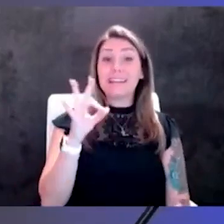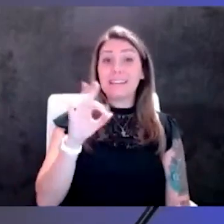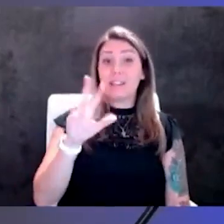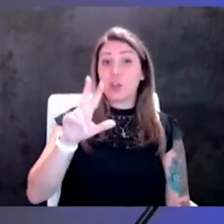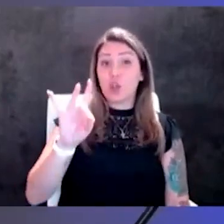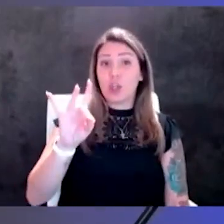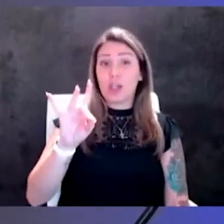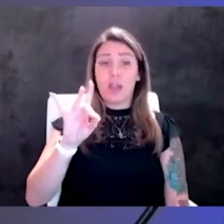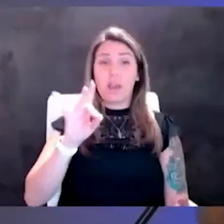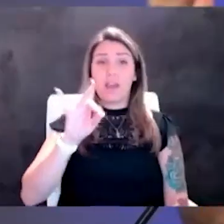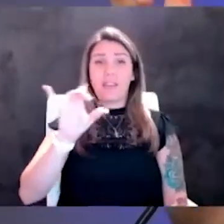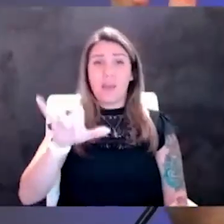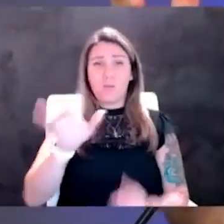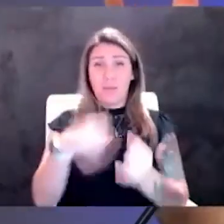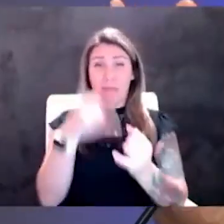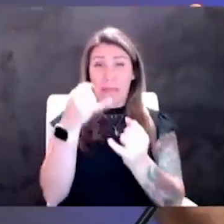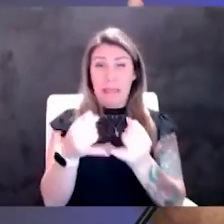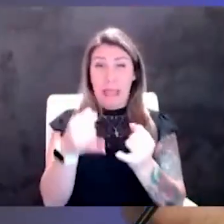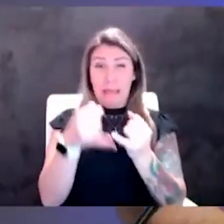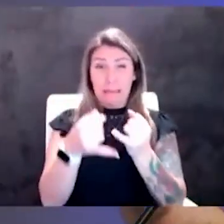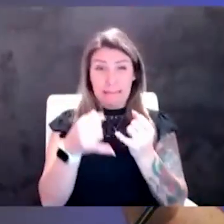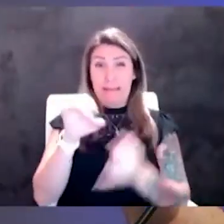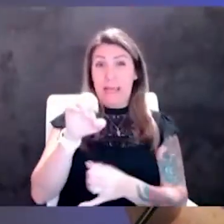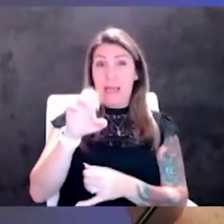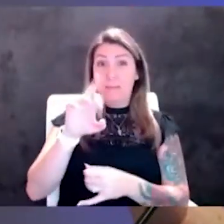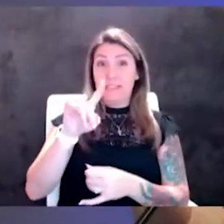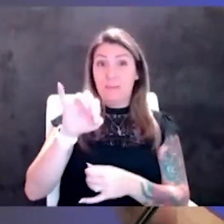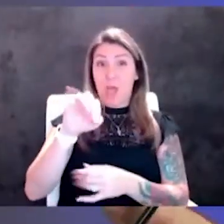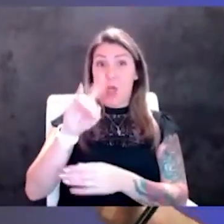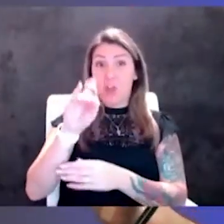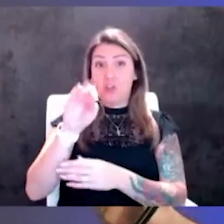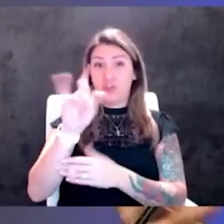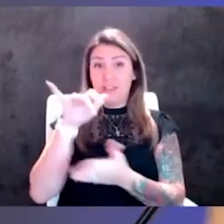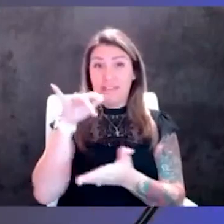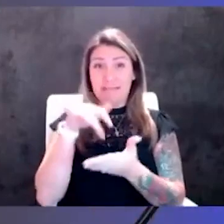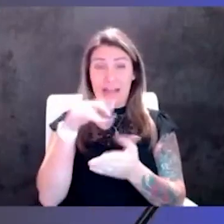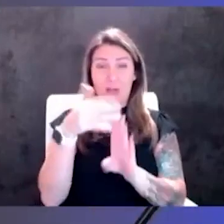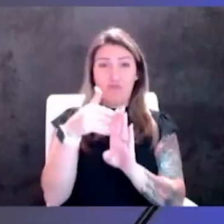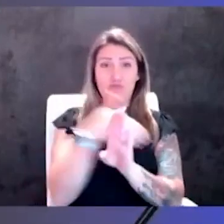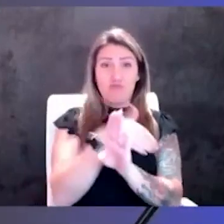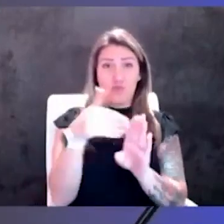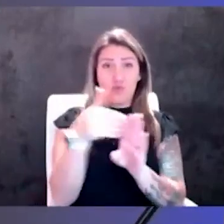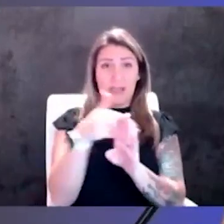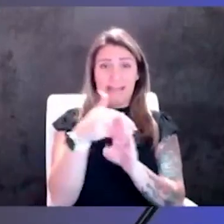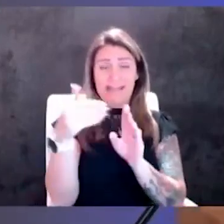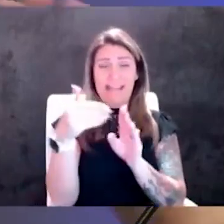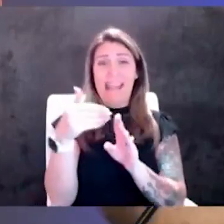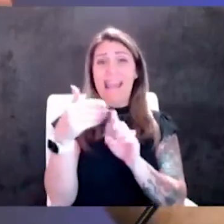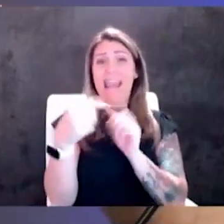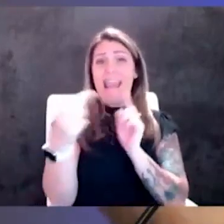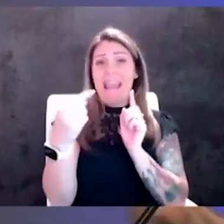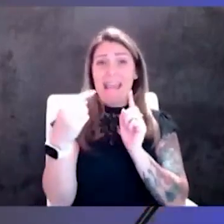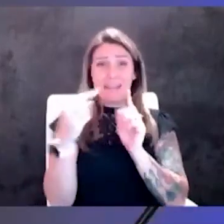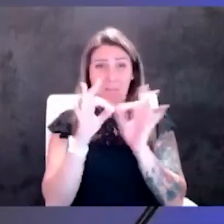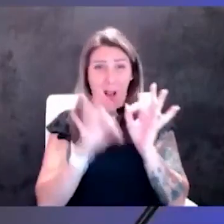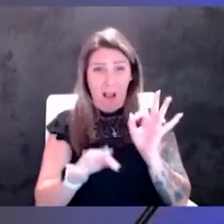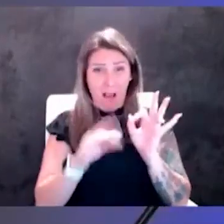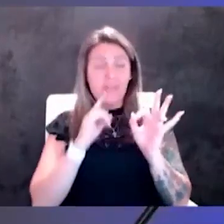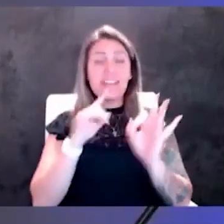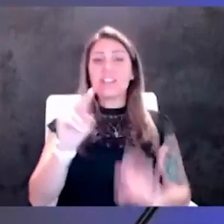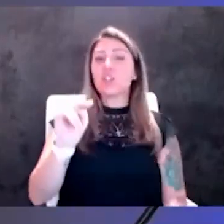epidemiological study pre-antibiotics was done in something called pneumococcal pneumonia, which is, as you know,